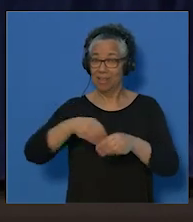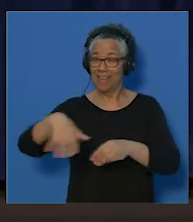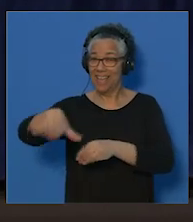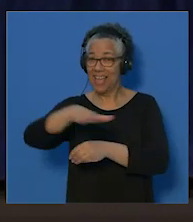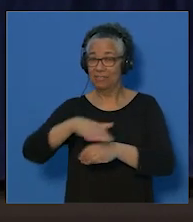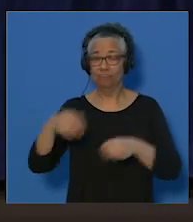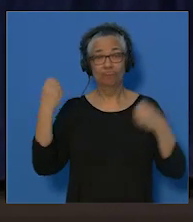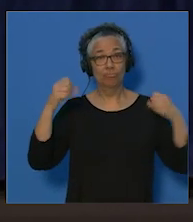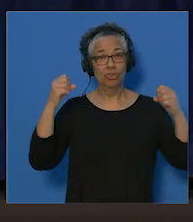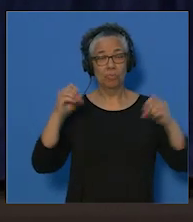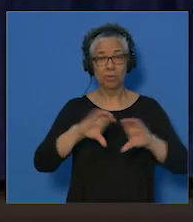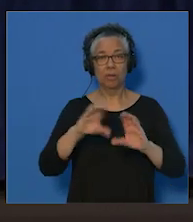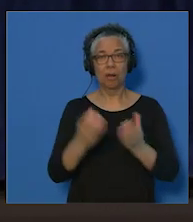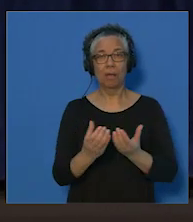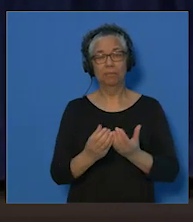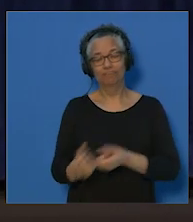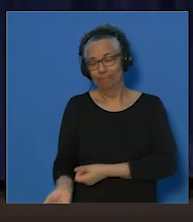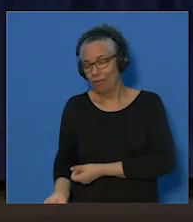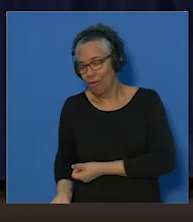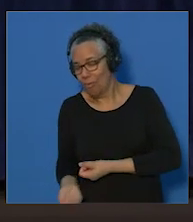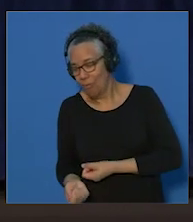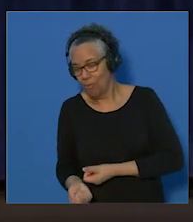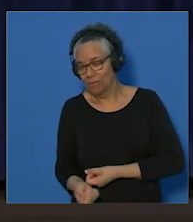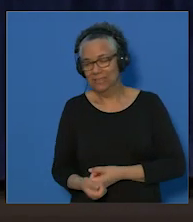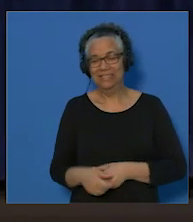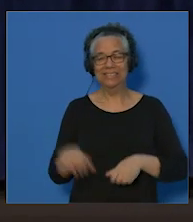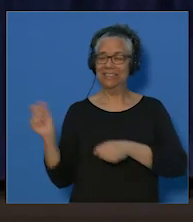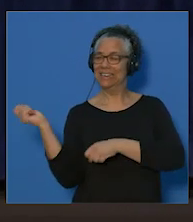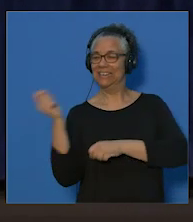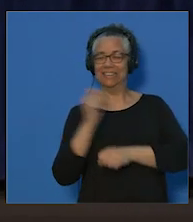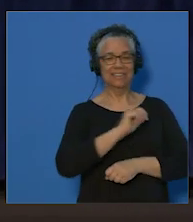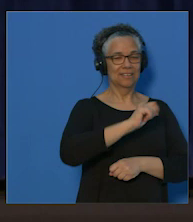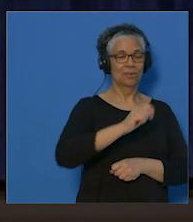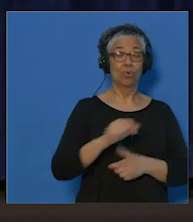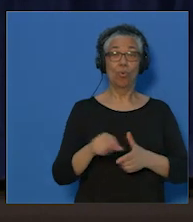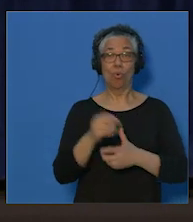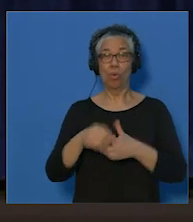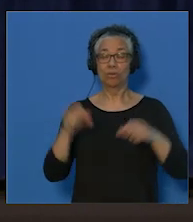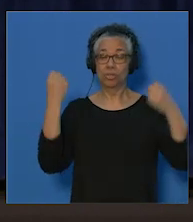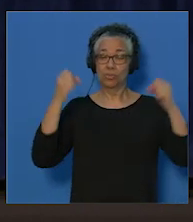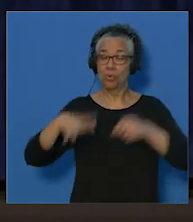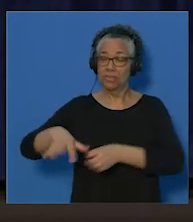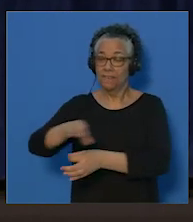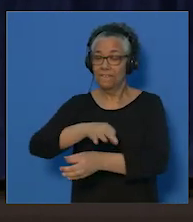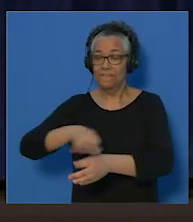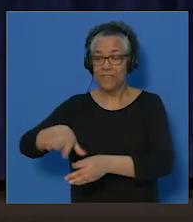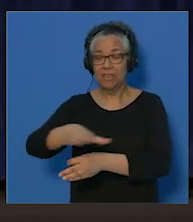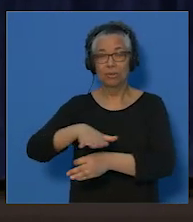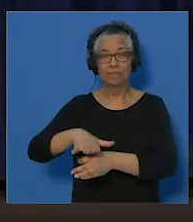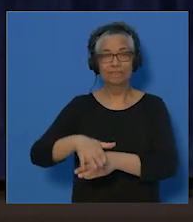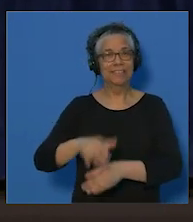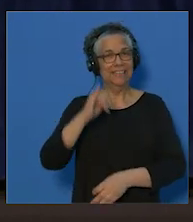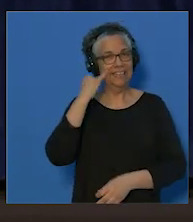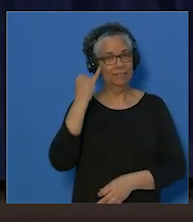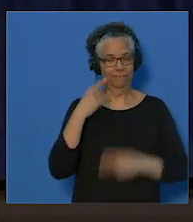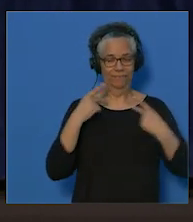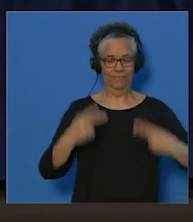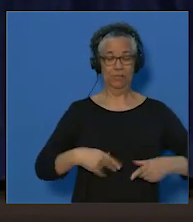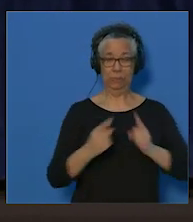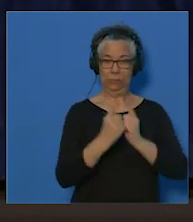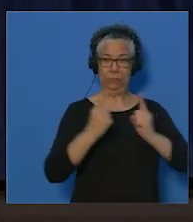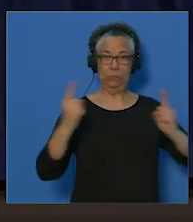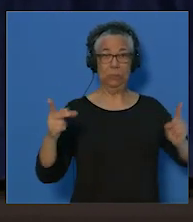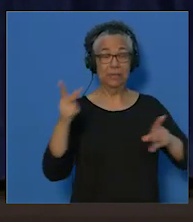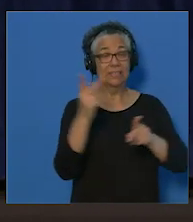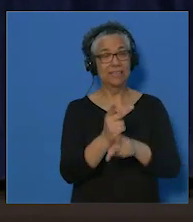golf course, tennis court, or a sporting field, provided that appropriate physical distancing is maintained at